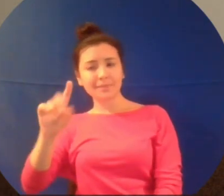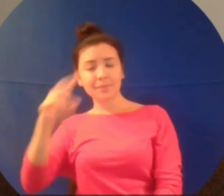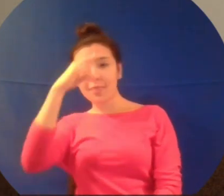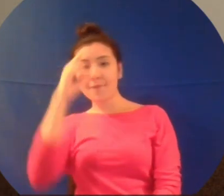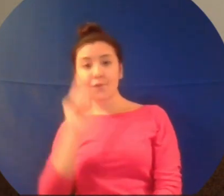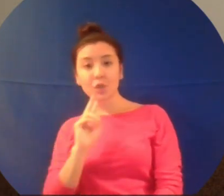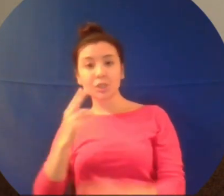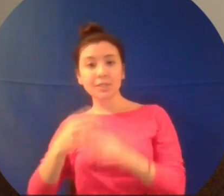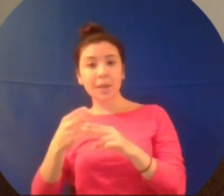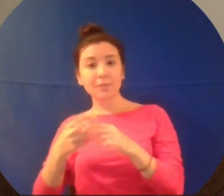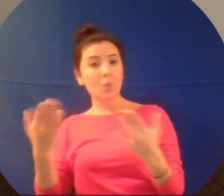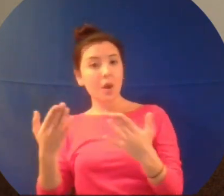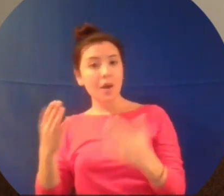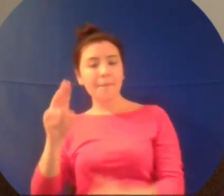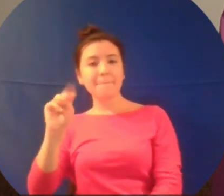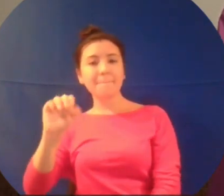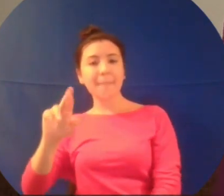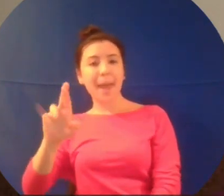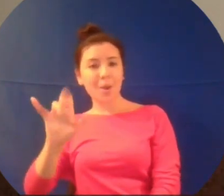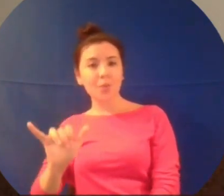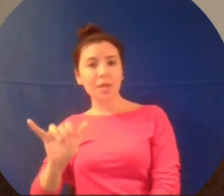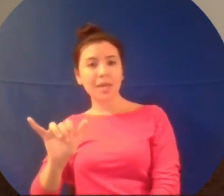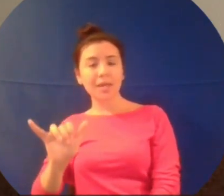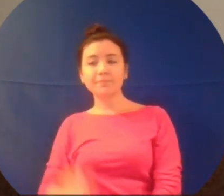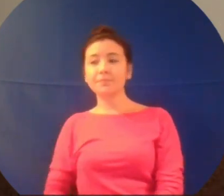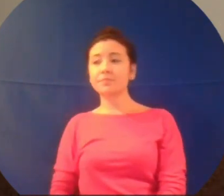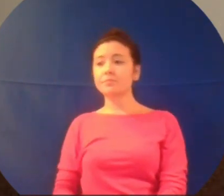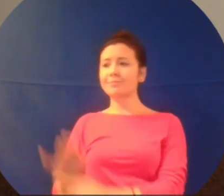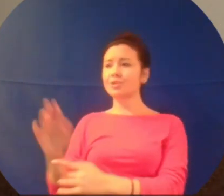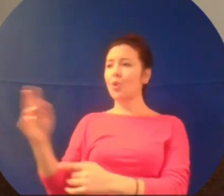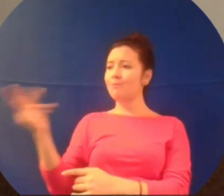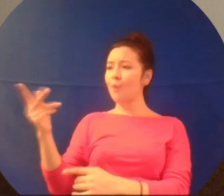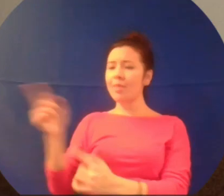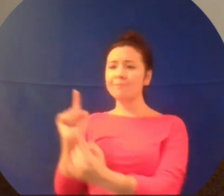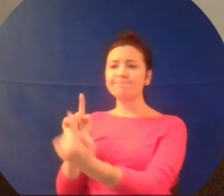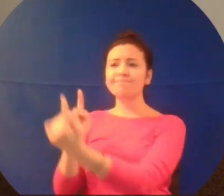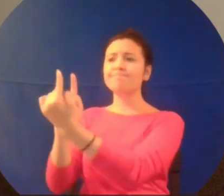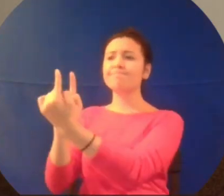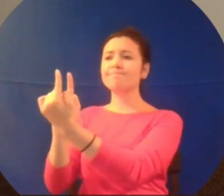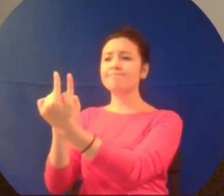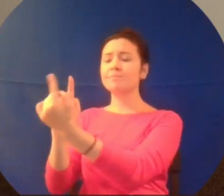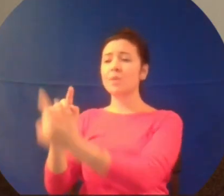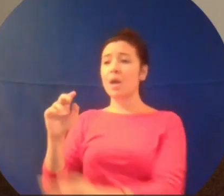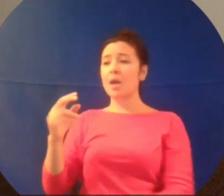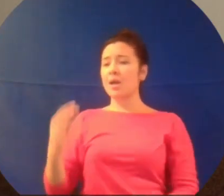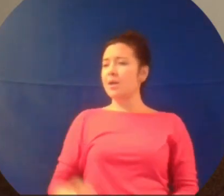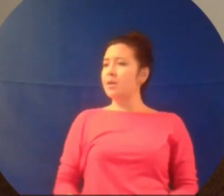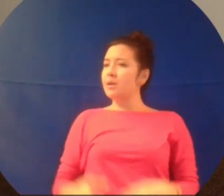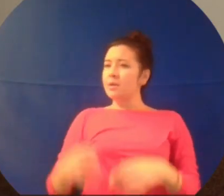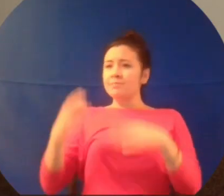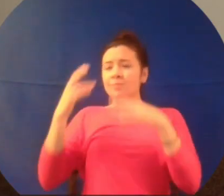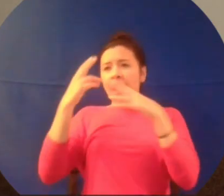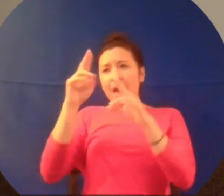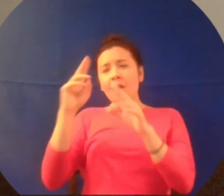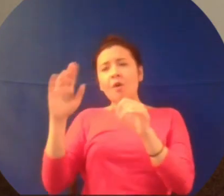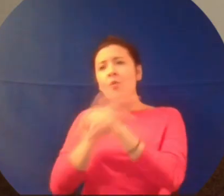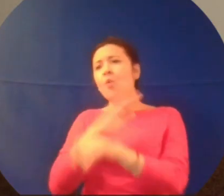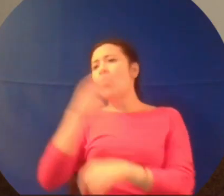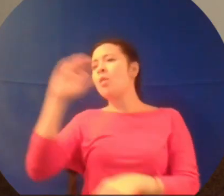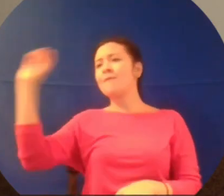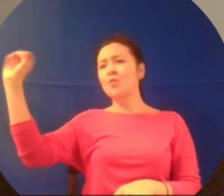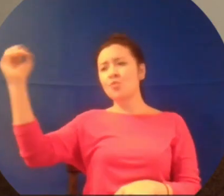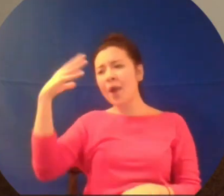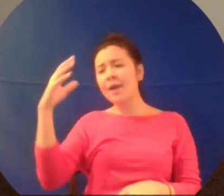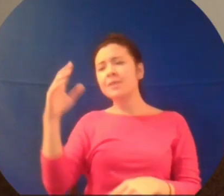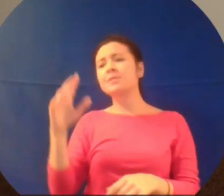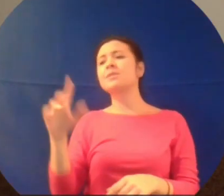Mary. And coming to her, he said, "Hail, full of grace, the Lord is with